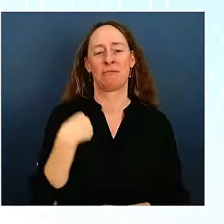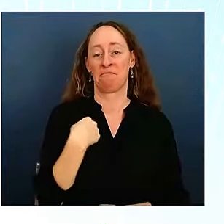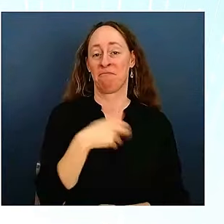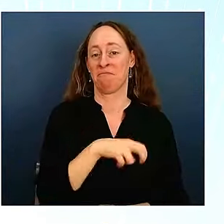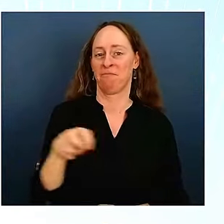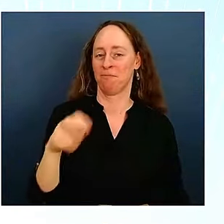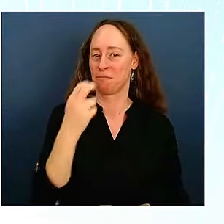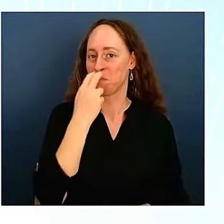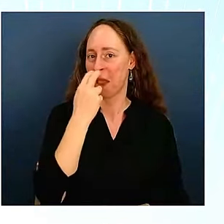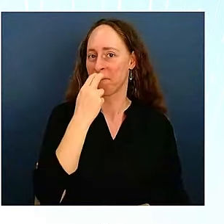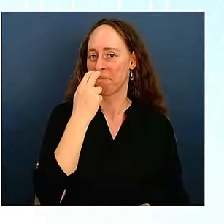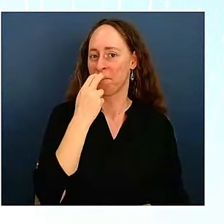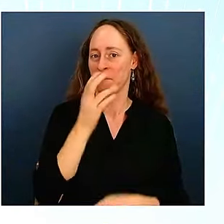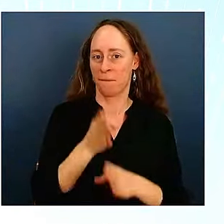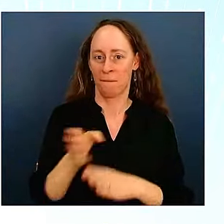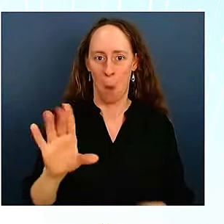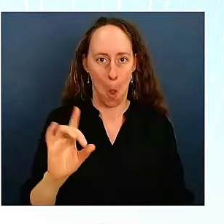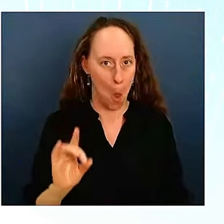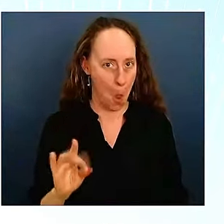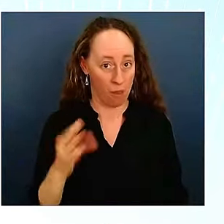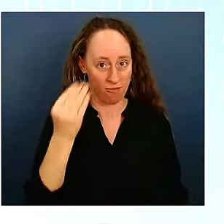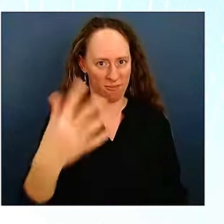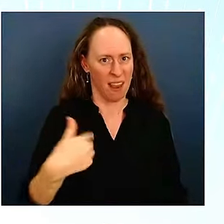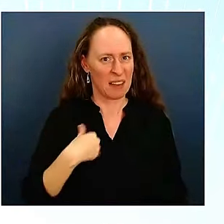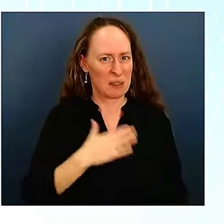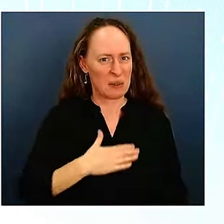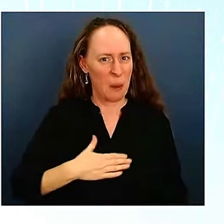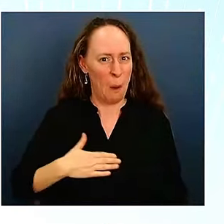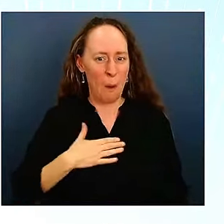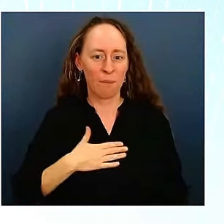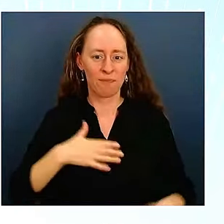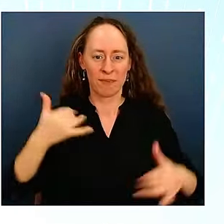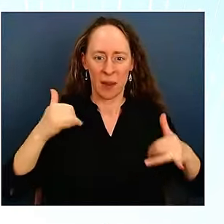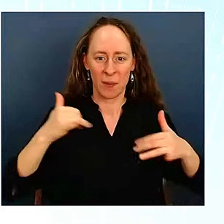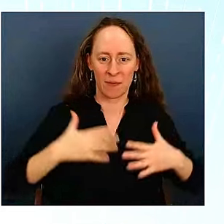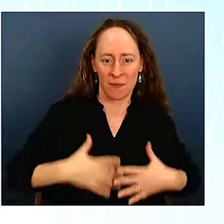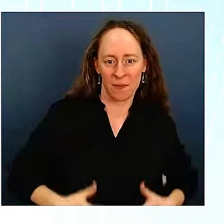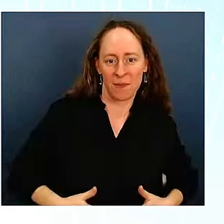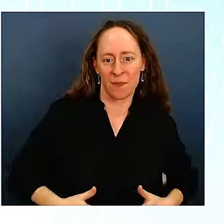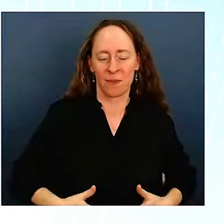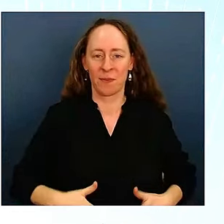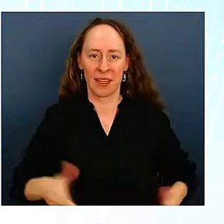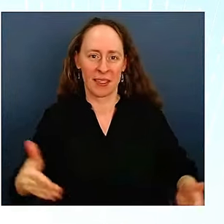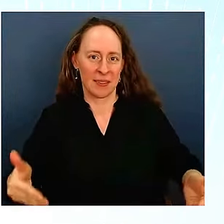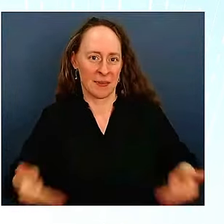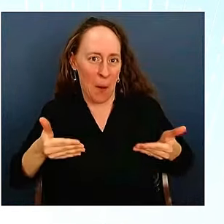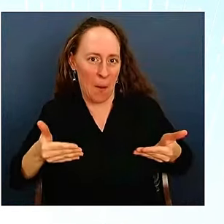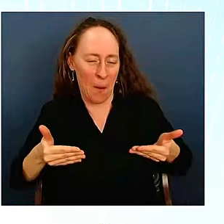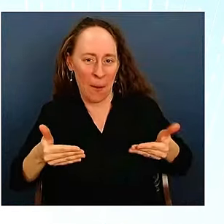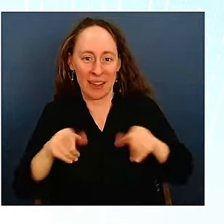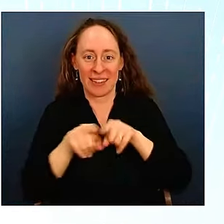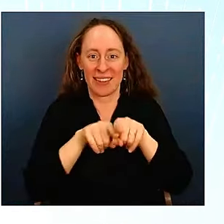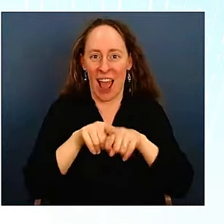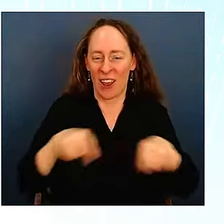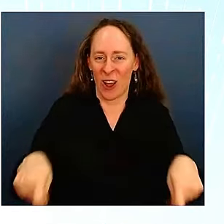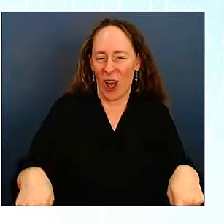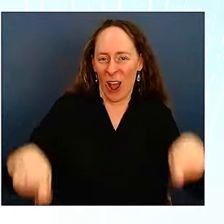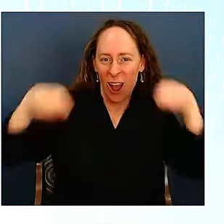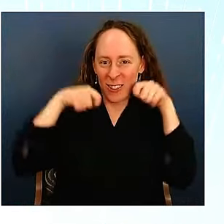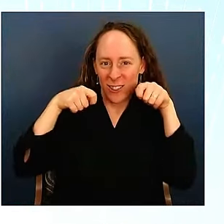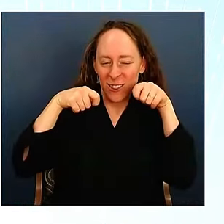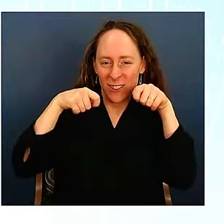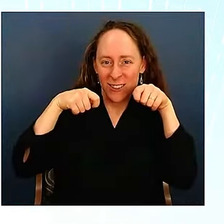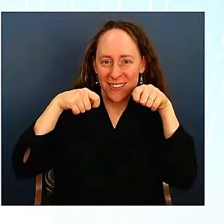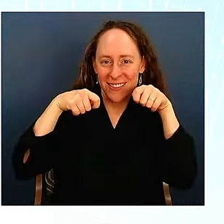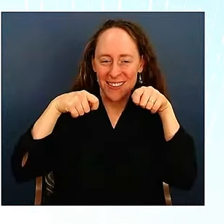short shorts and the big long socks, and especially that whistle. I don't think my kids enjoyed that part